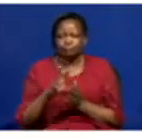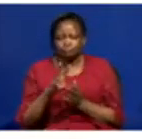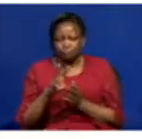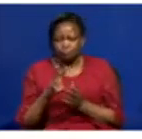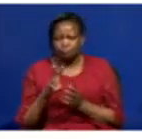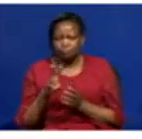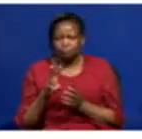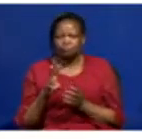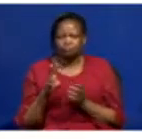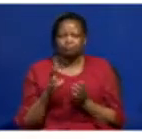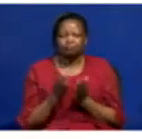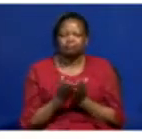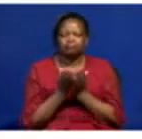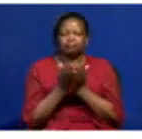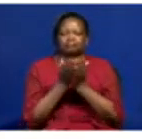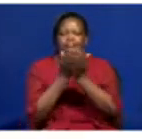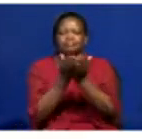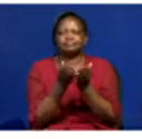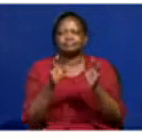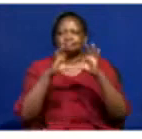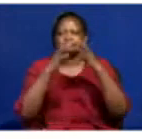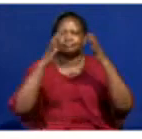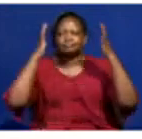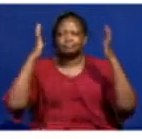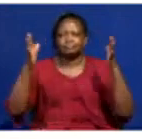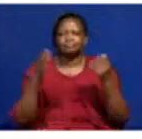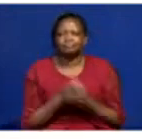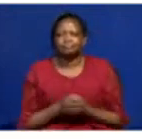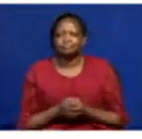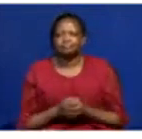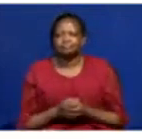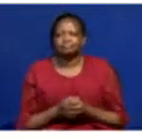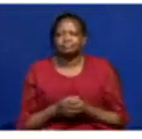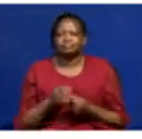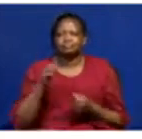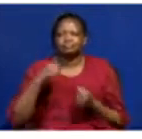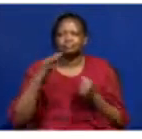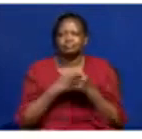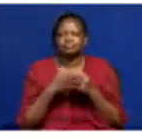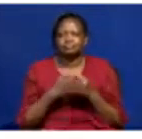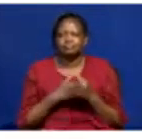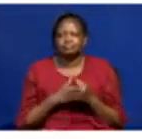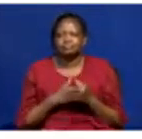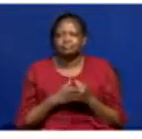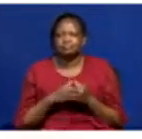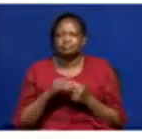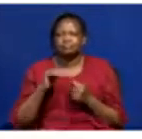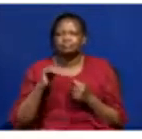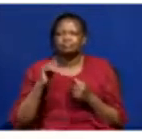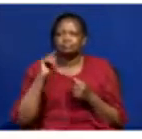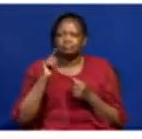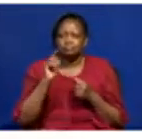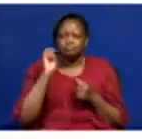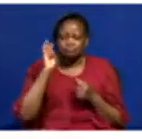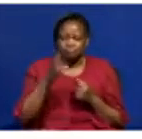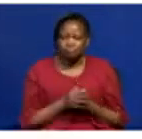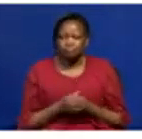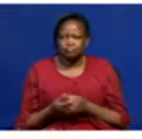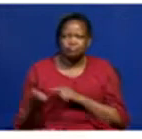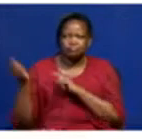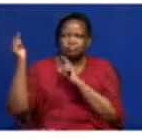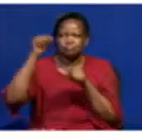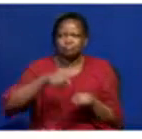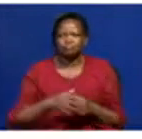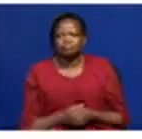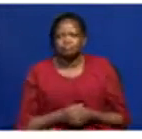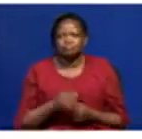Hope vessel, the world's largest book fanfare in August. MV Logos will make her maiden voyage